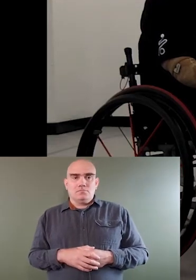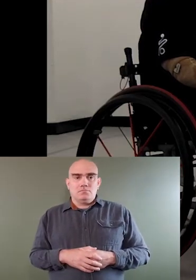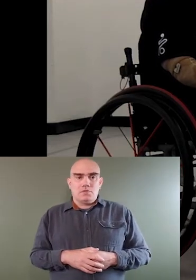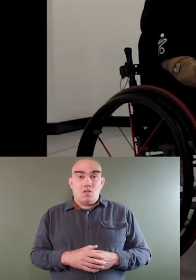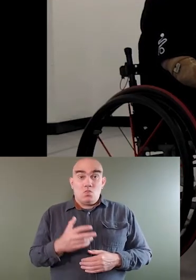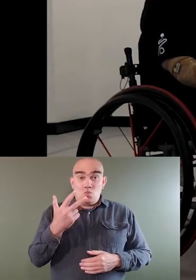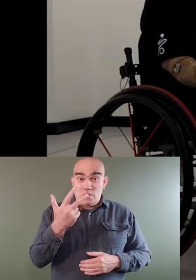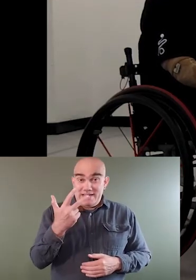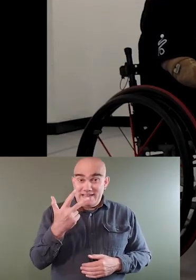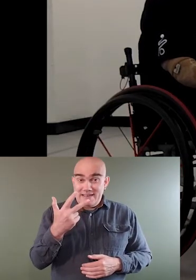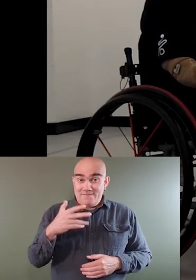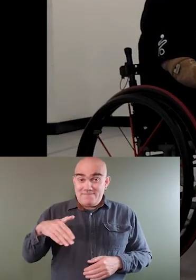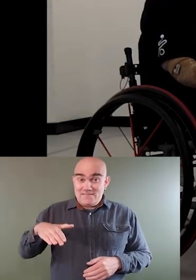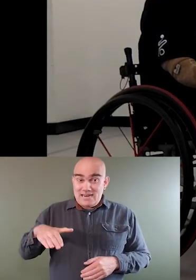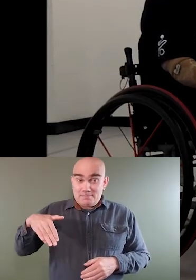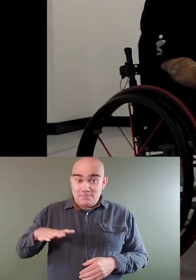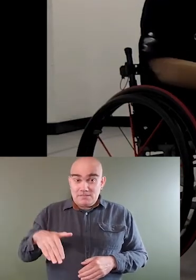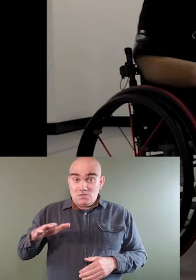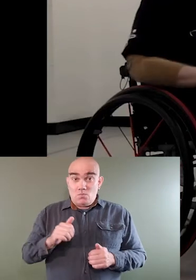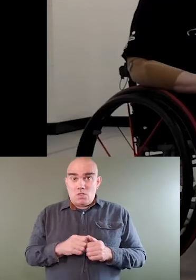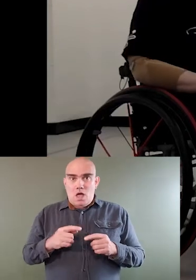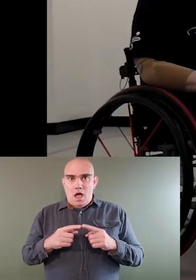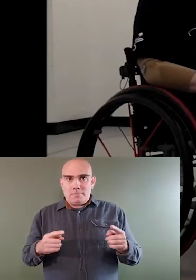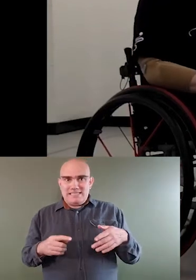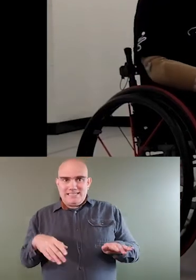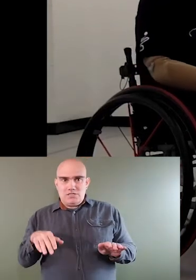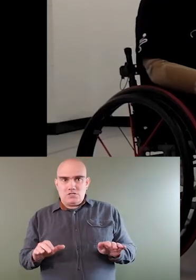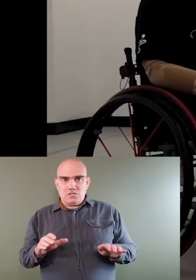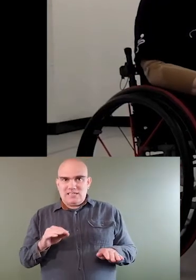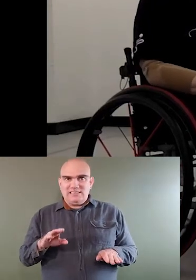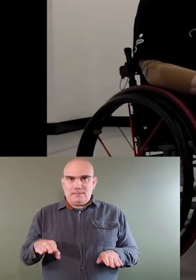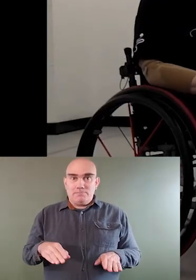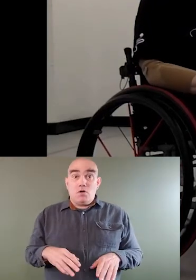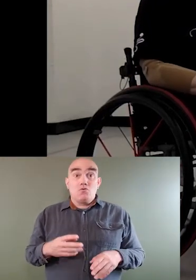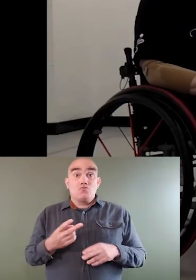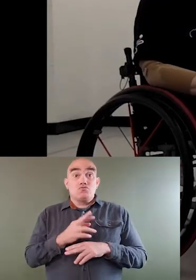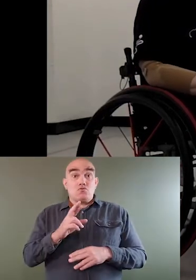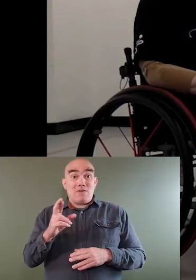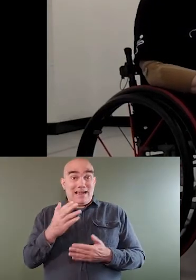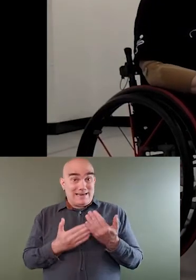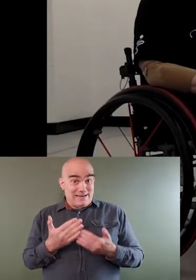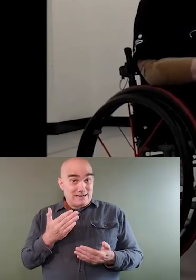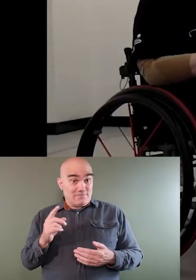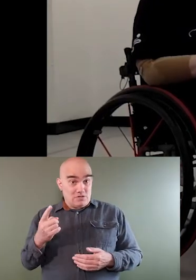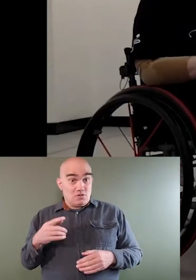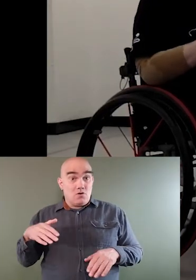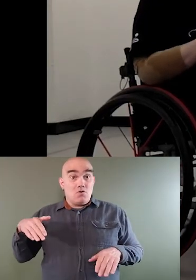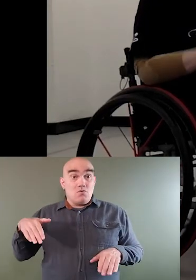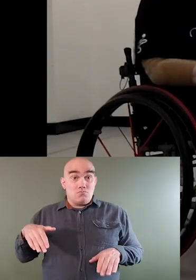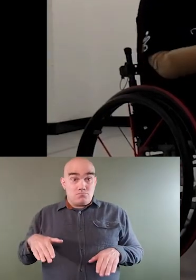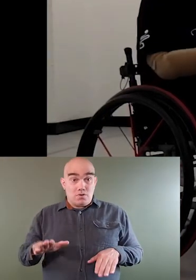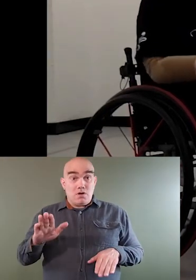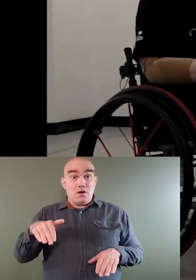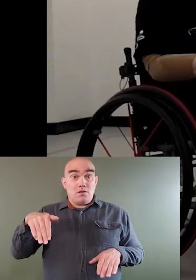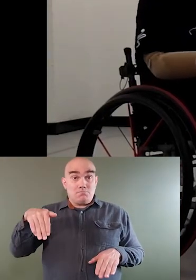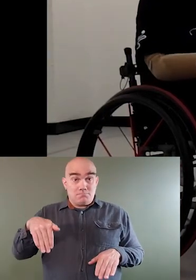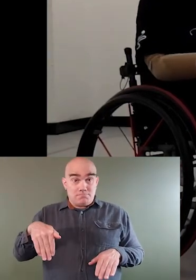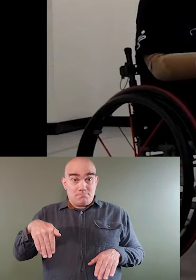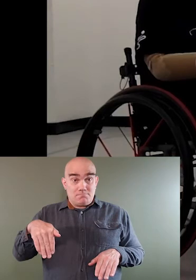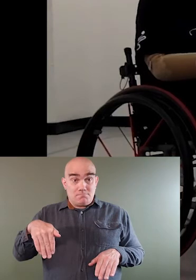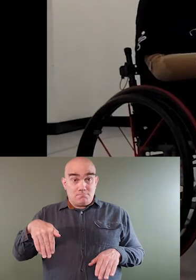3 flaps with opposite heels and a step. All right. Use your right hand, brush,